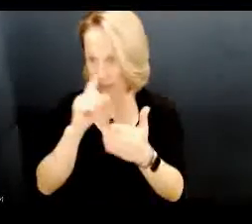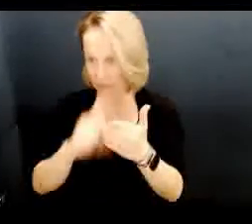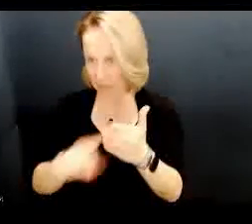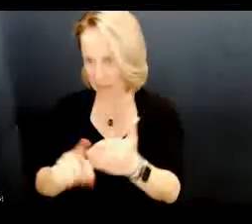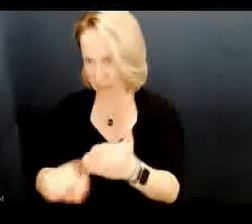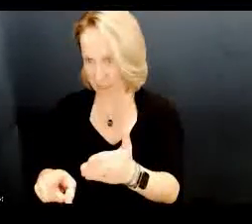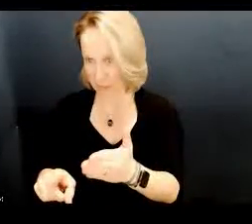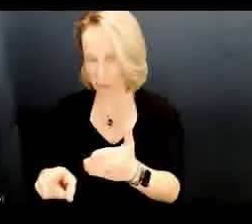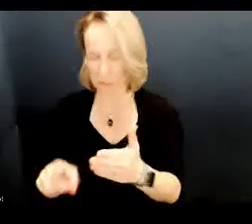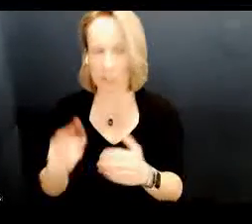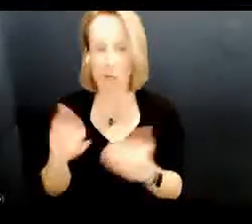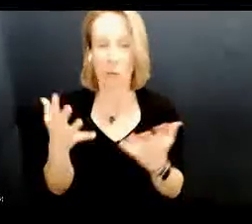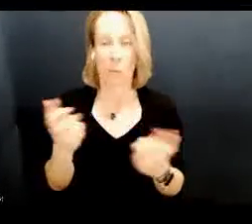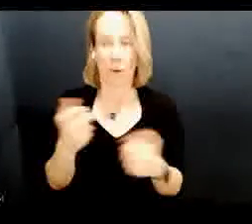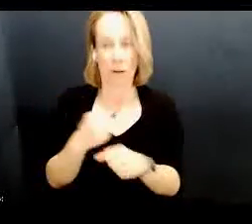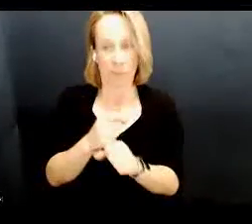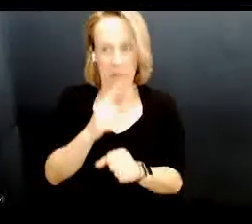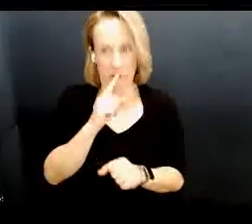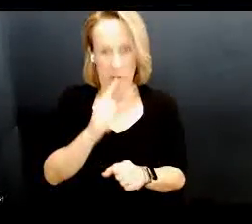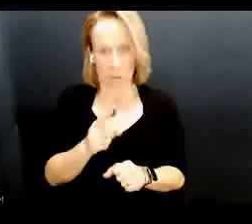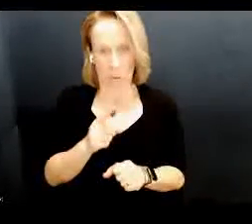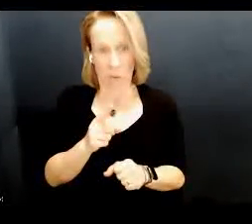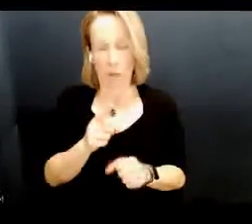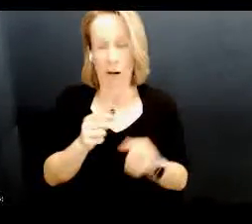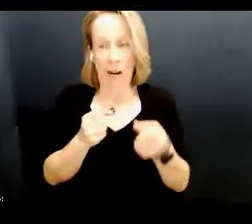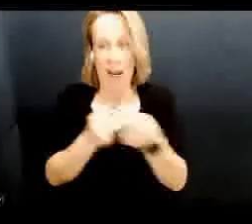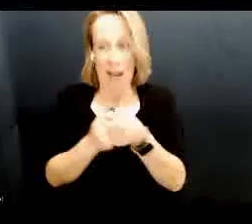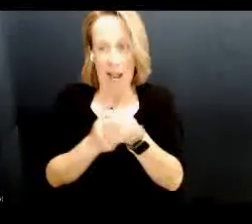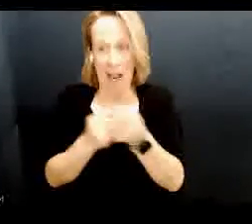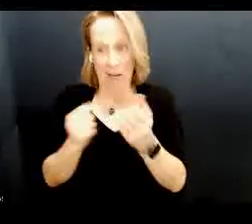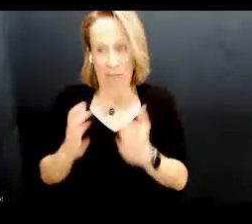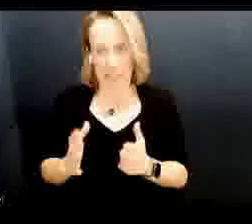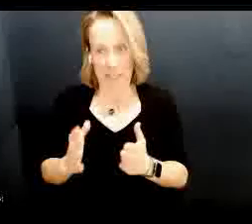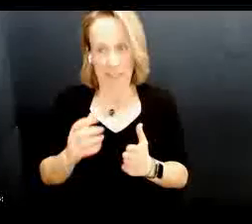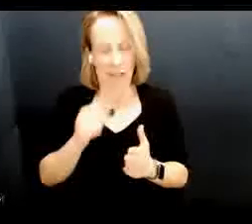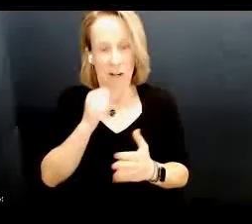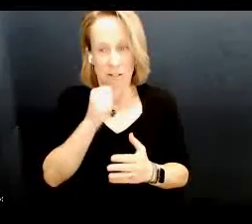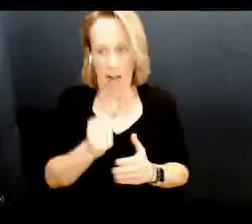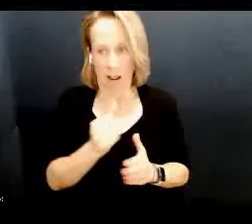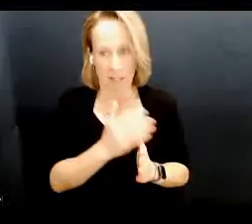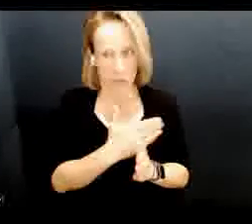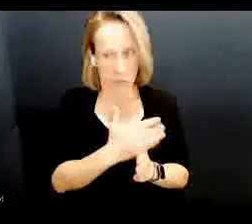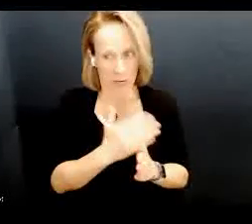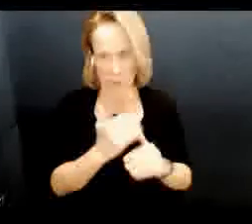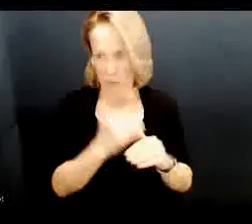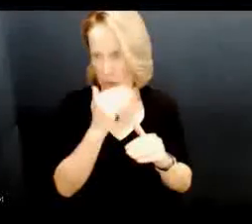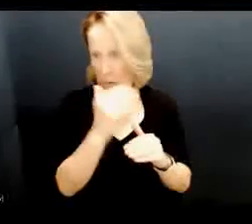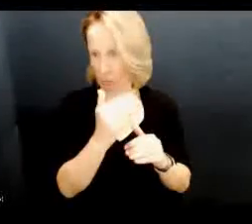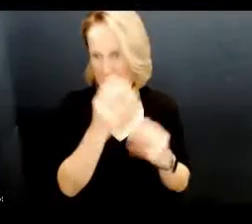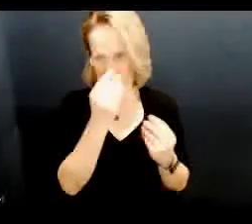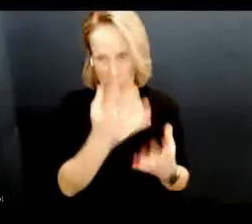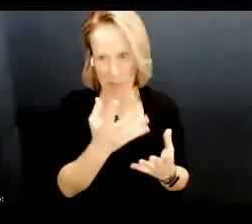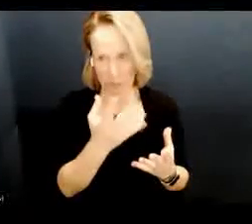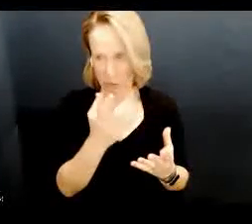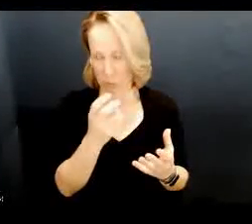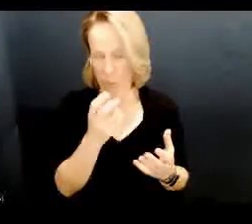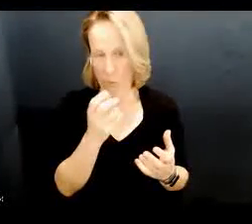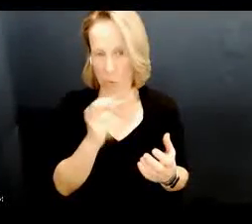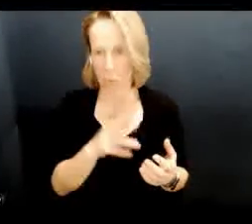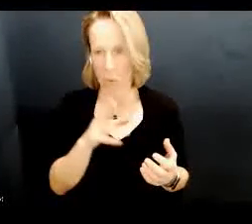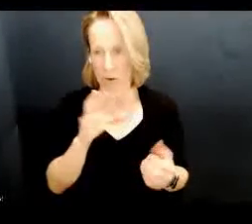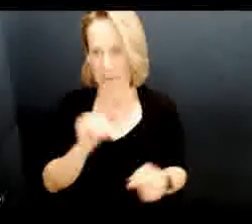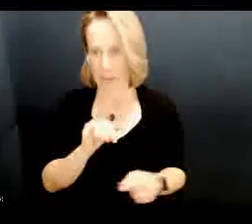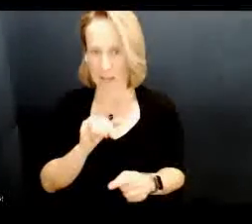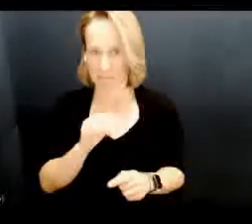that advocates are not sharing too much information or information that law enforcement and prosecutors don't already